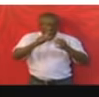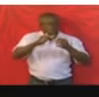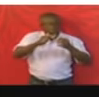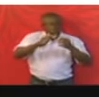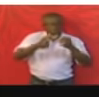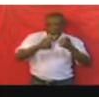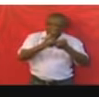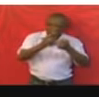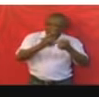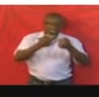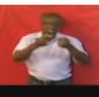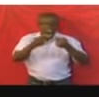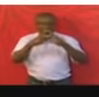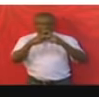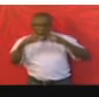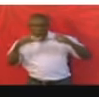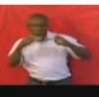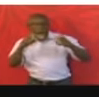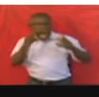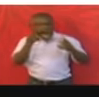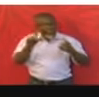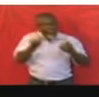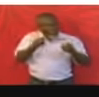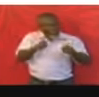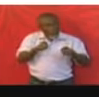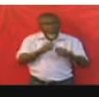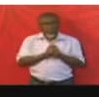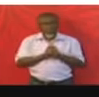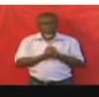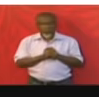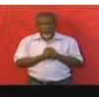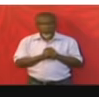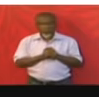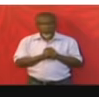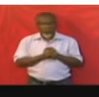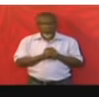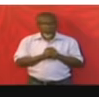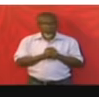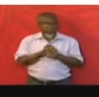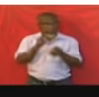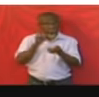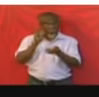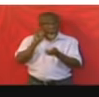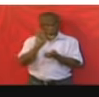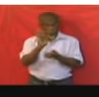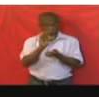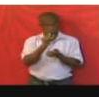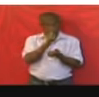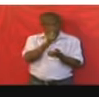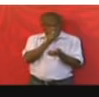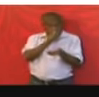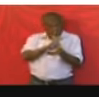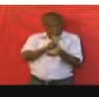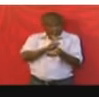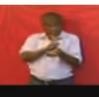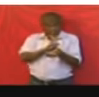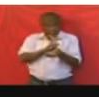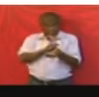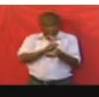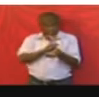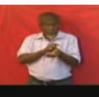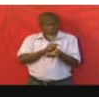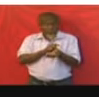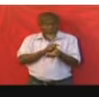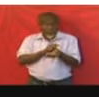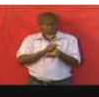you're a GP, you can write a letter for your patient saying that they are indeed pregnant, who the patient is, and that they have indeed crossed 12